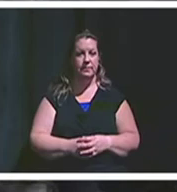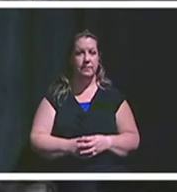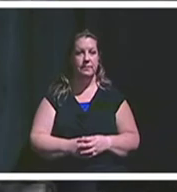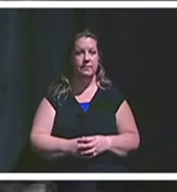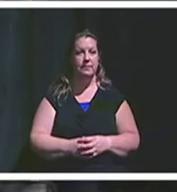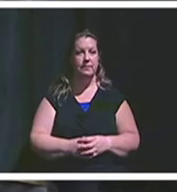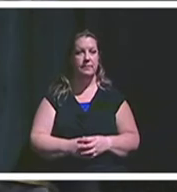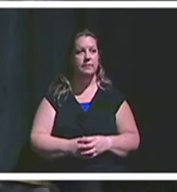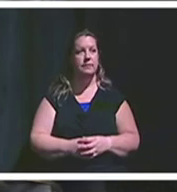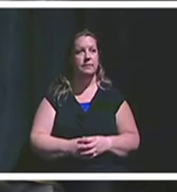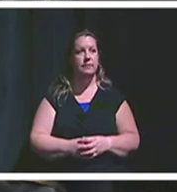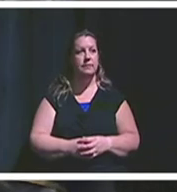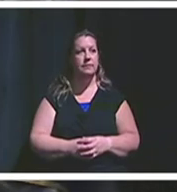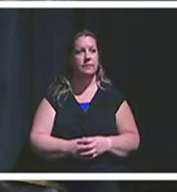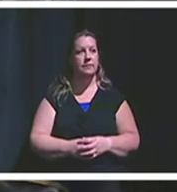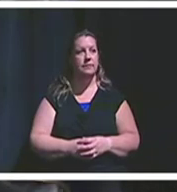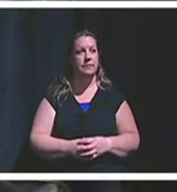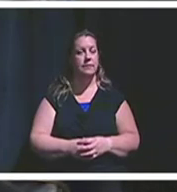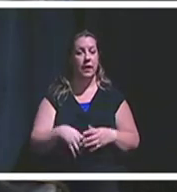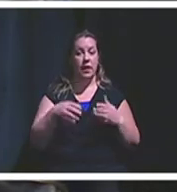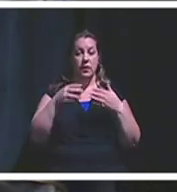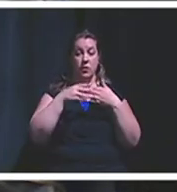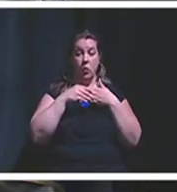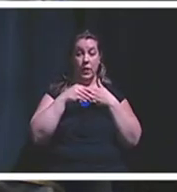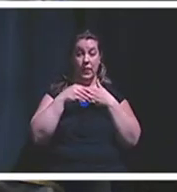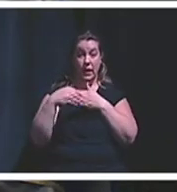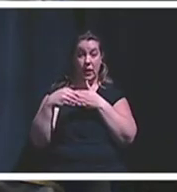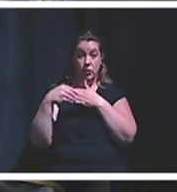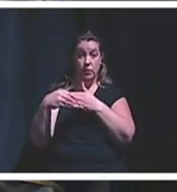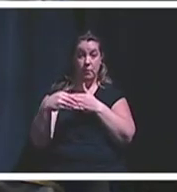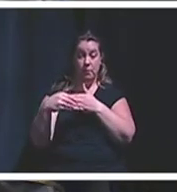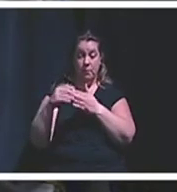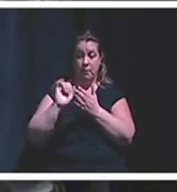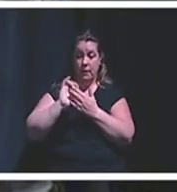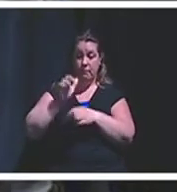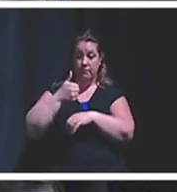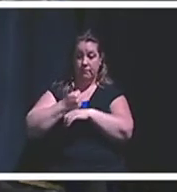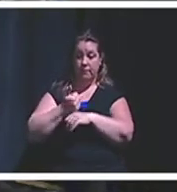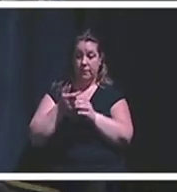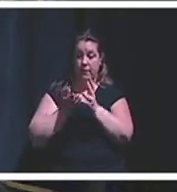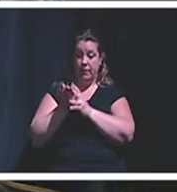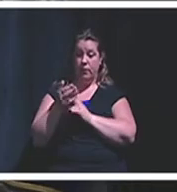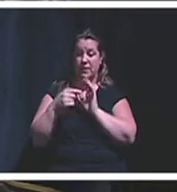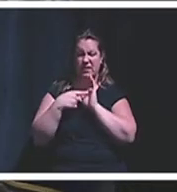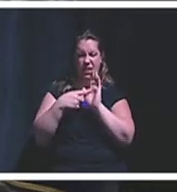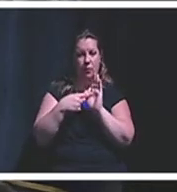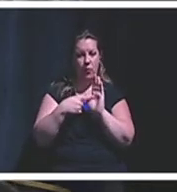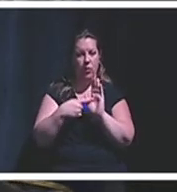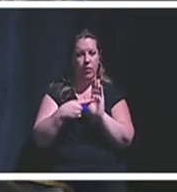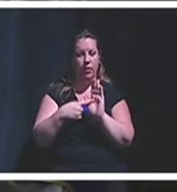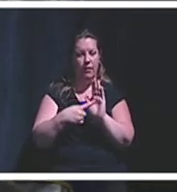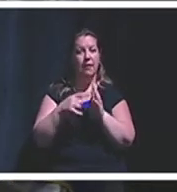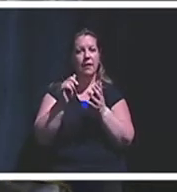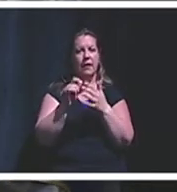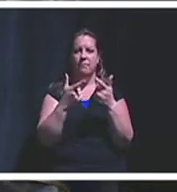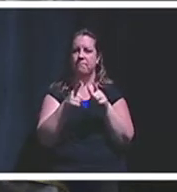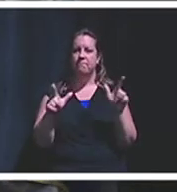is that leadership is by example. It's a language that anybody can